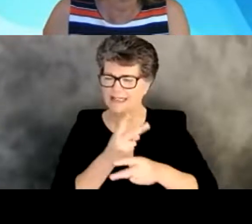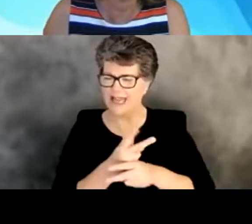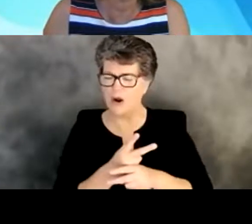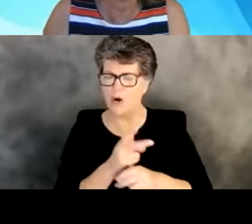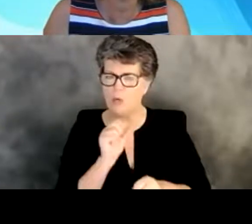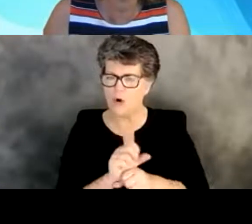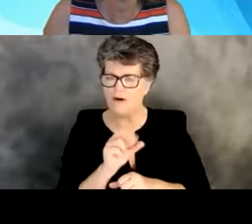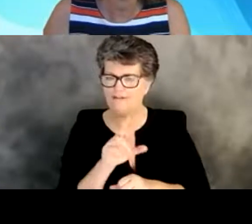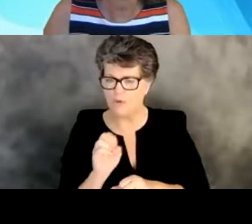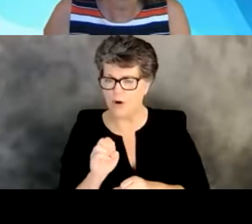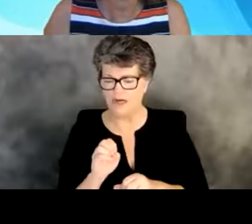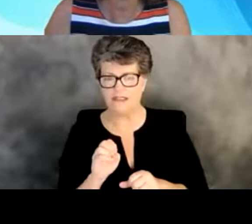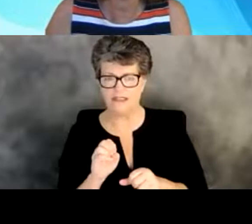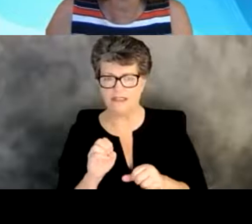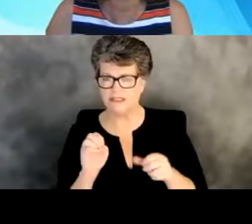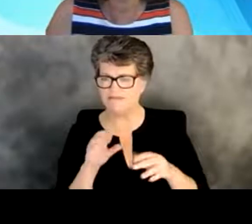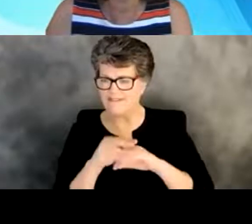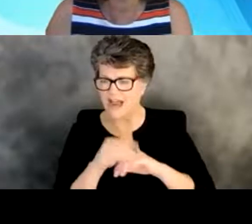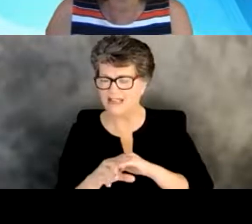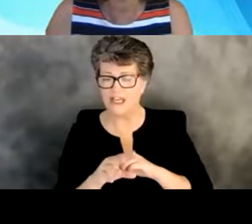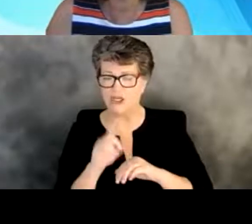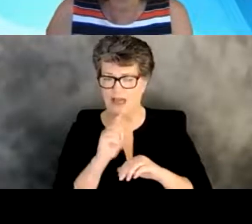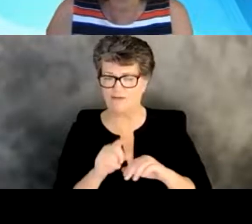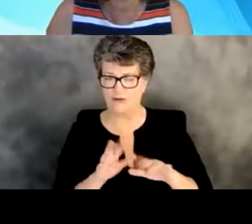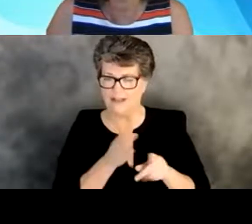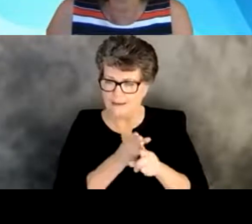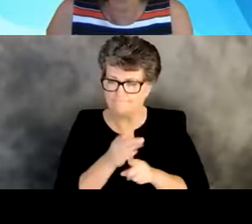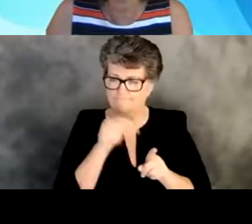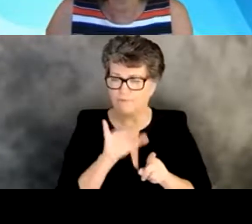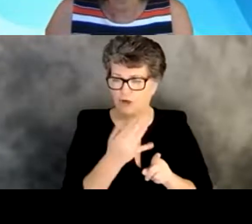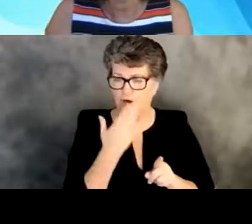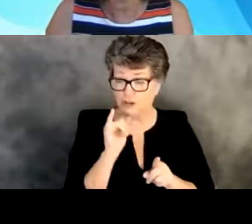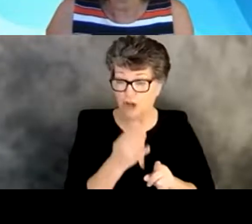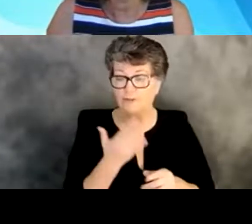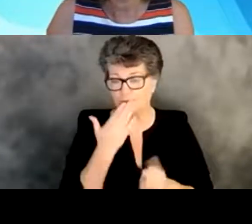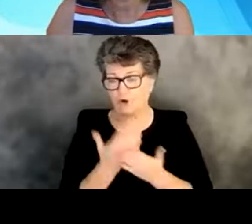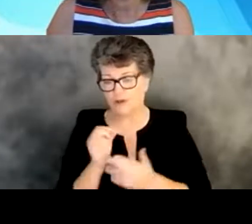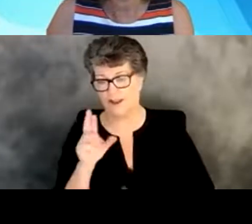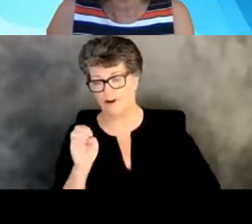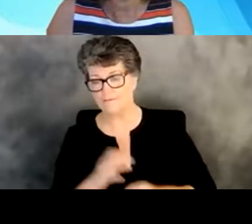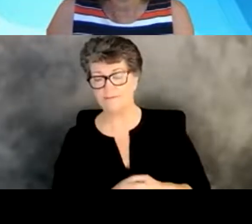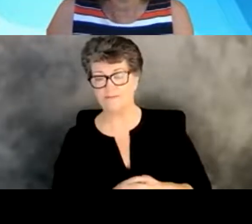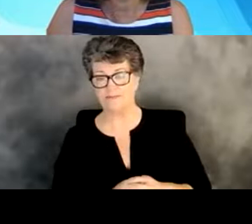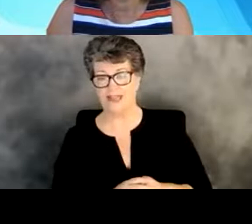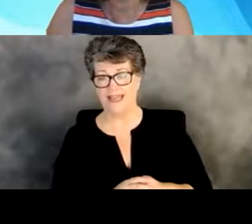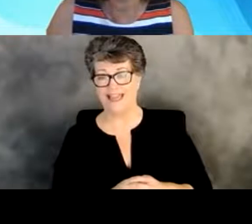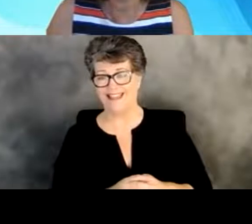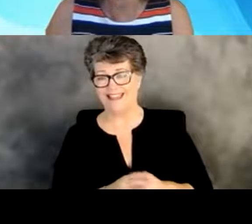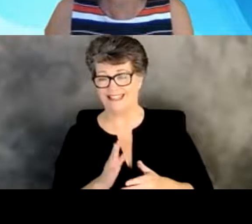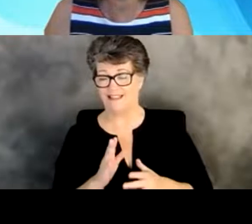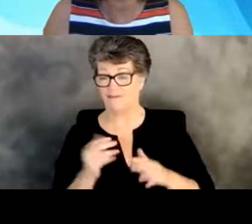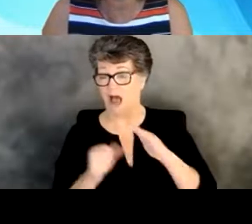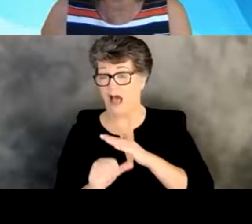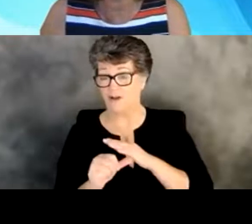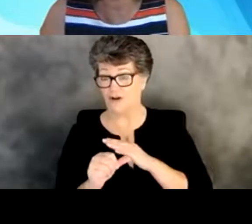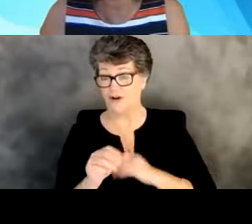table with our stakeholders to really have a sector strategy for good jobs, for good care. This was partly the vision of